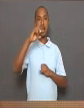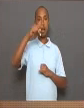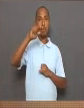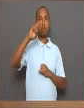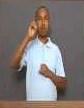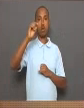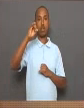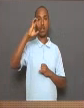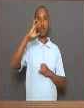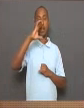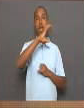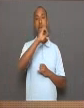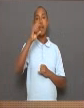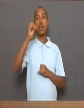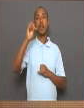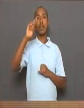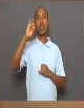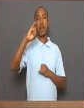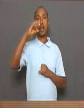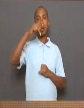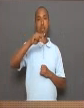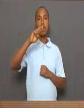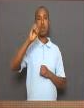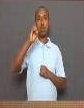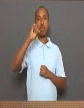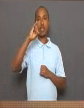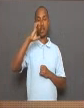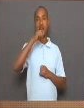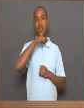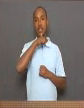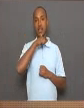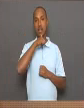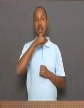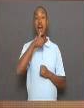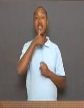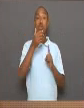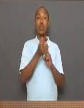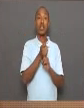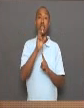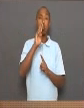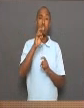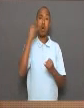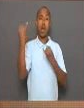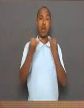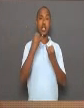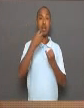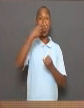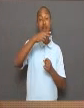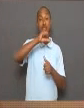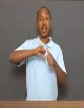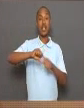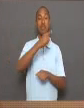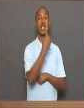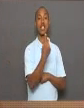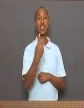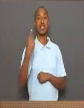and triprotic acids. Acids that contain two ionizable hydrogen atoms,